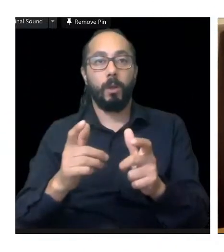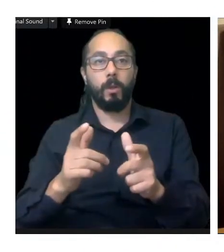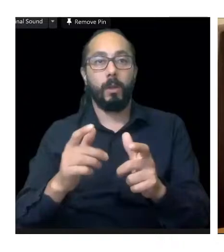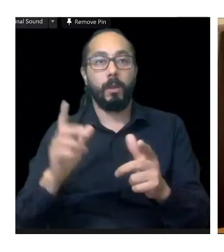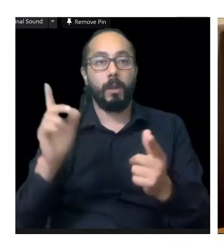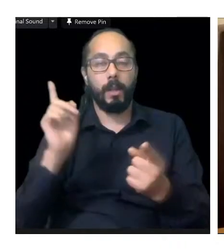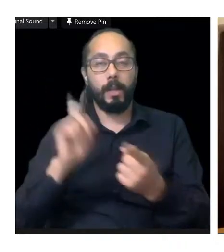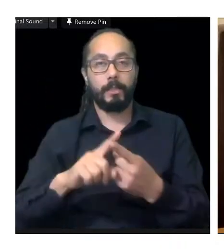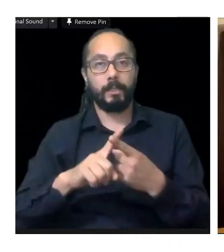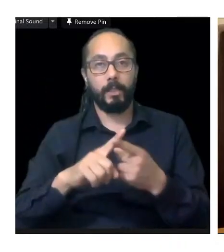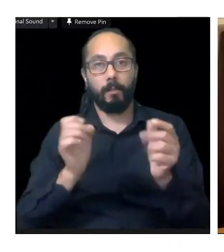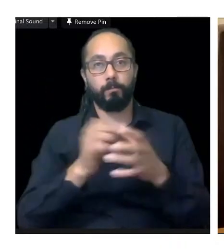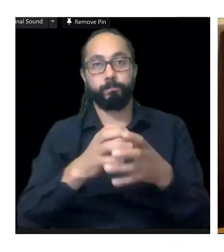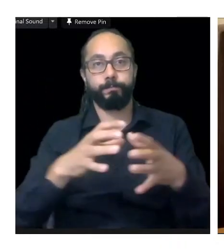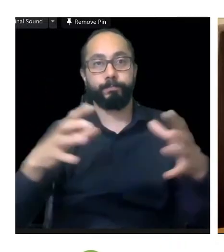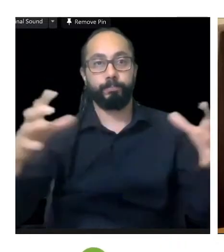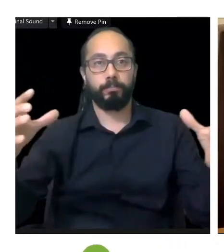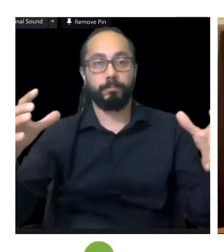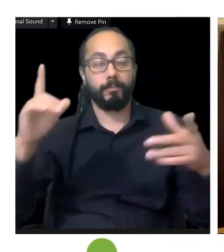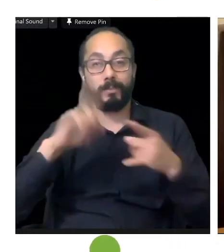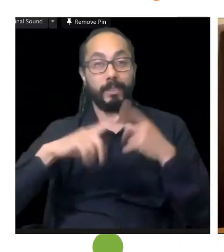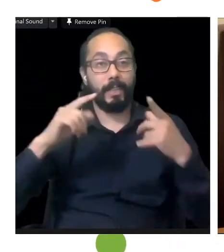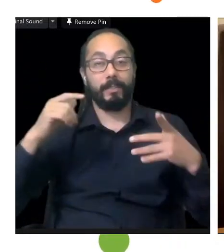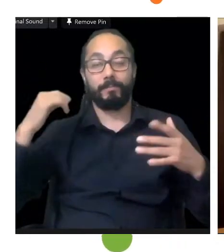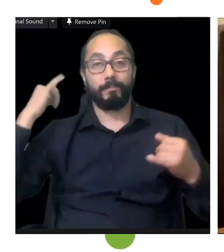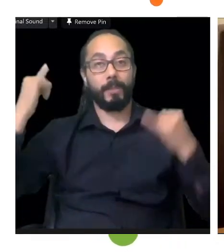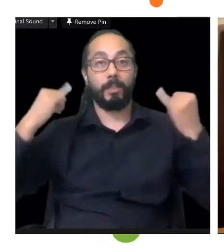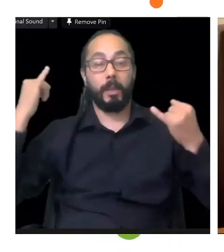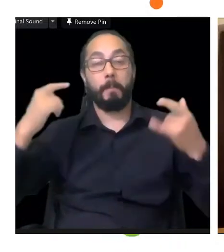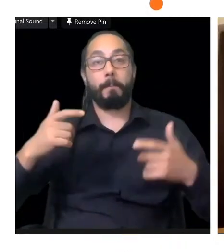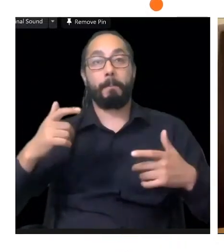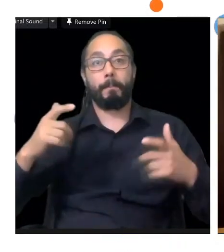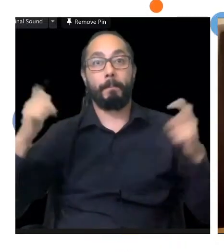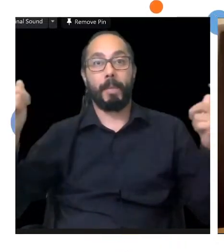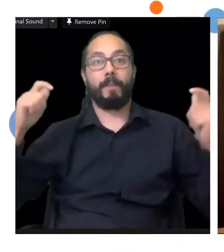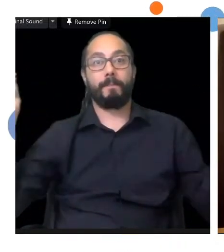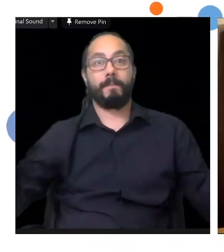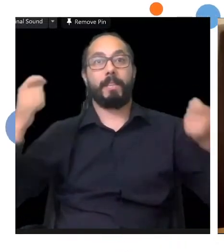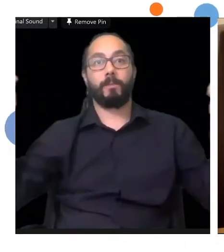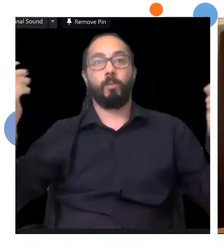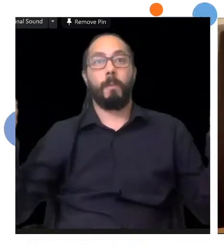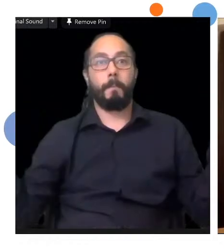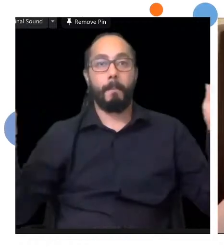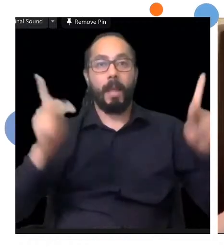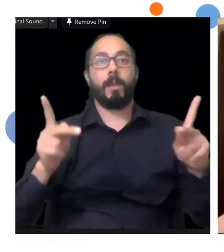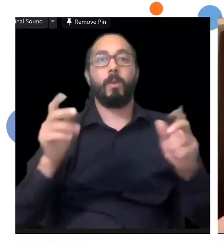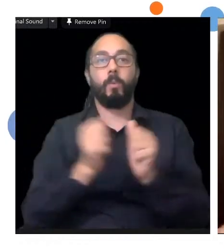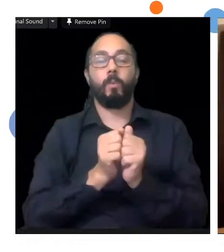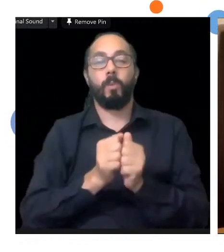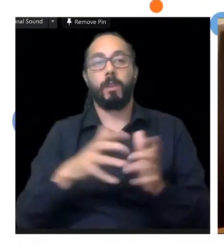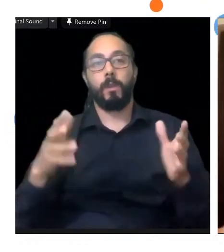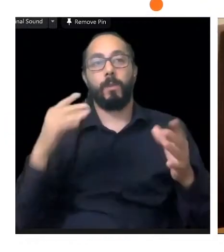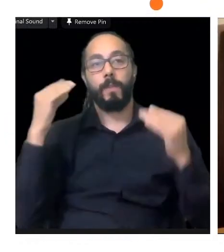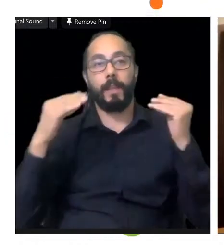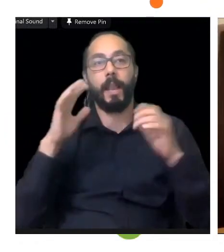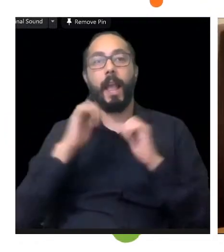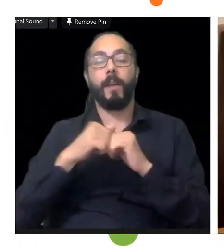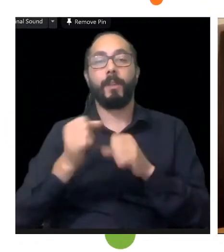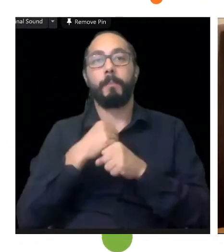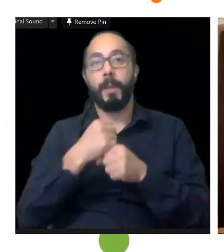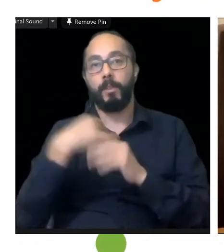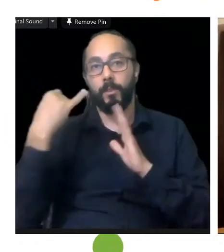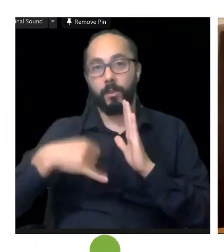hard to imagine major festivals coming back without rethinking how they produce the art, how